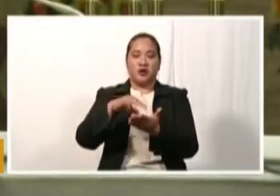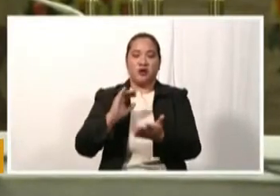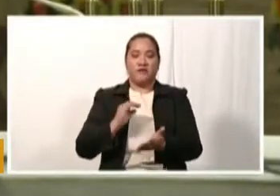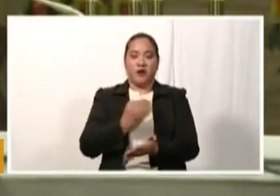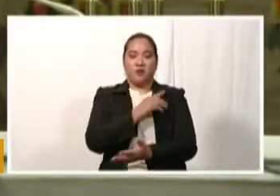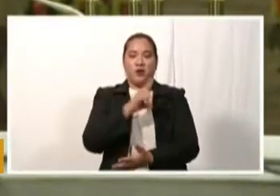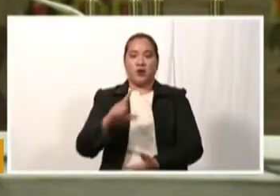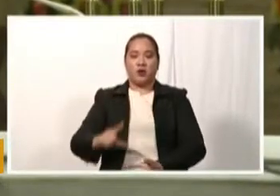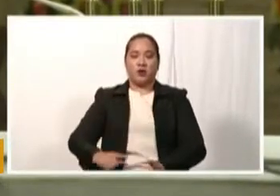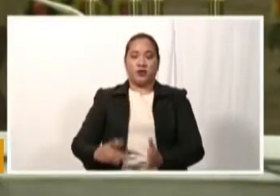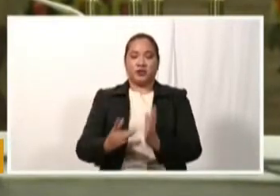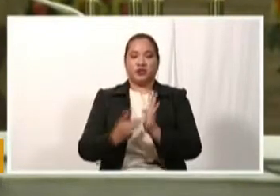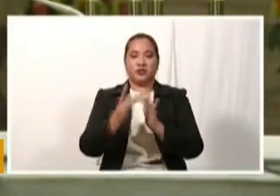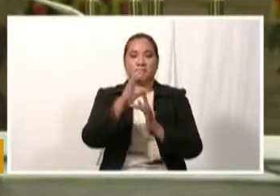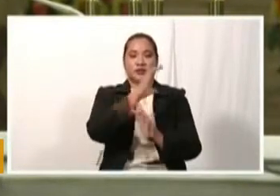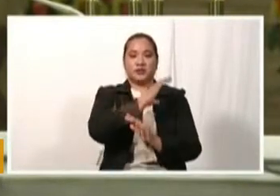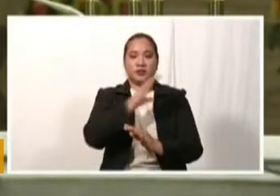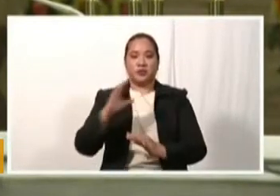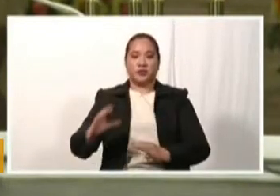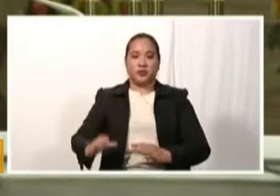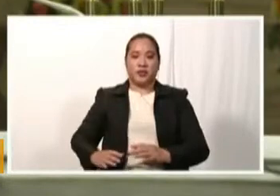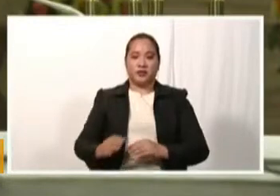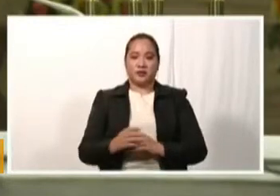our Lord Jesus Christ.